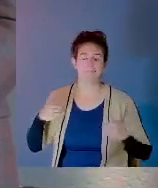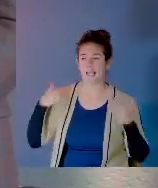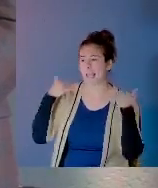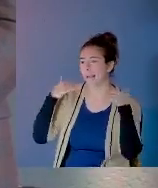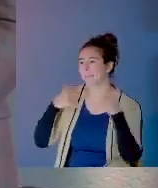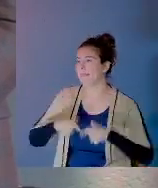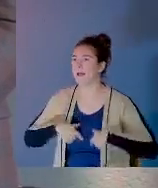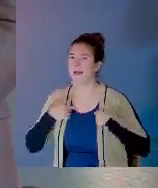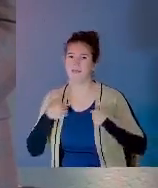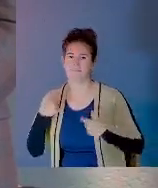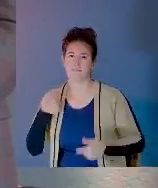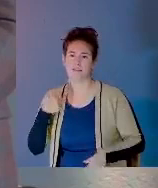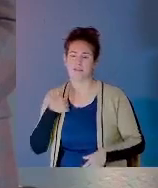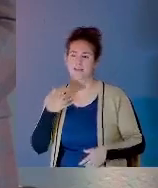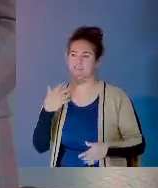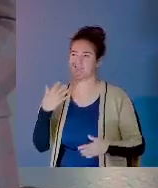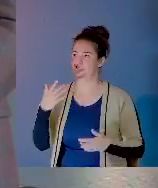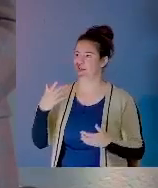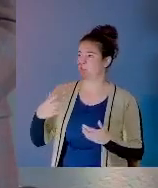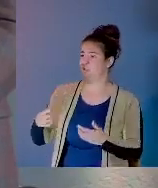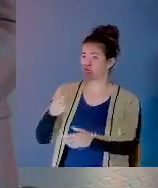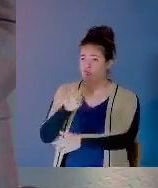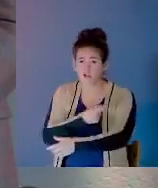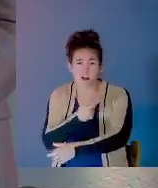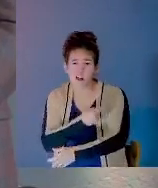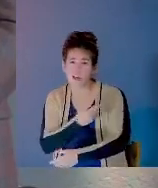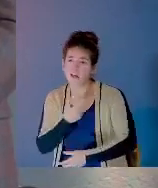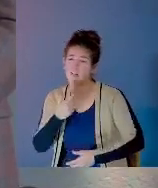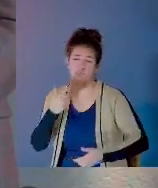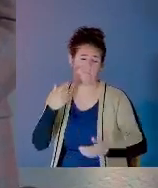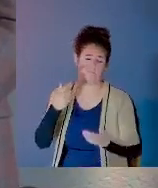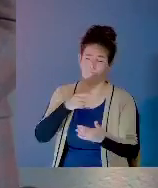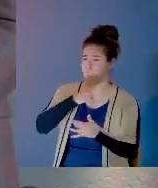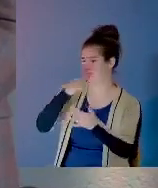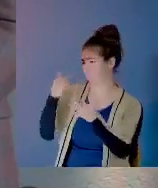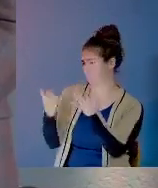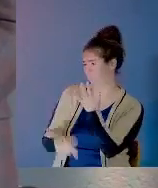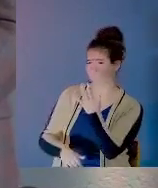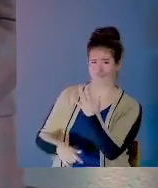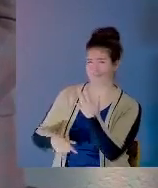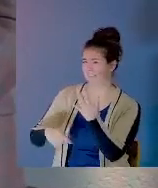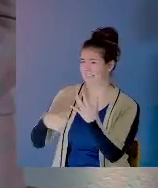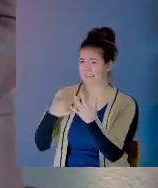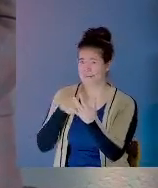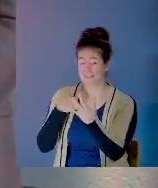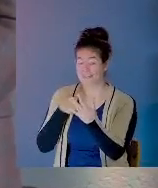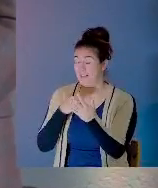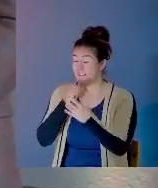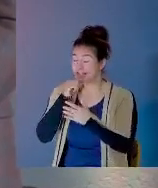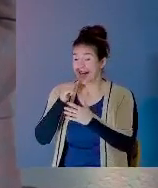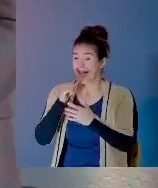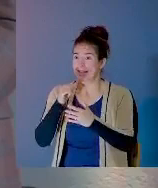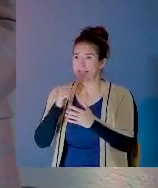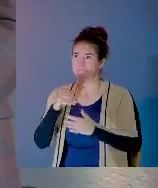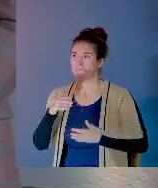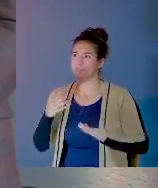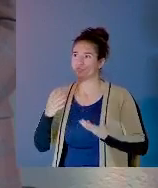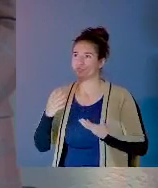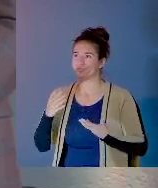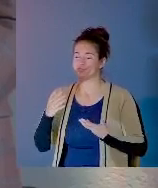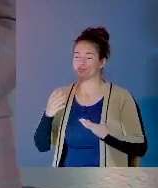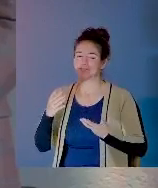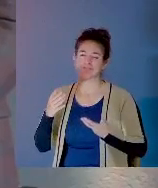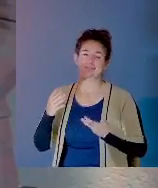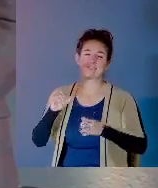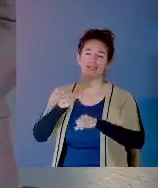of sin. You can figure that one out. And I wasn't a prime candidate for this salvation.